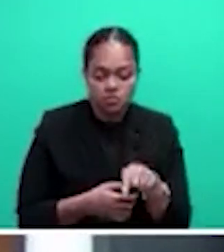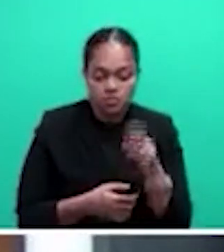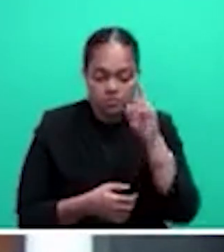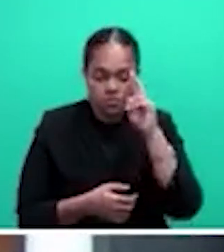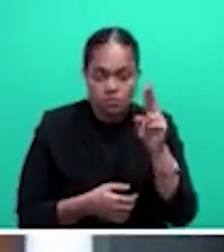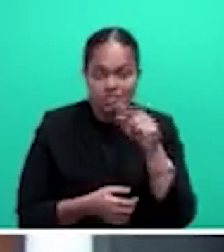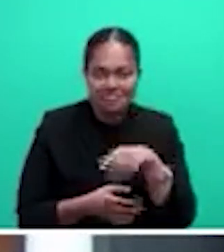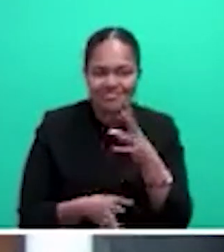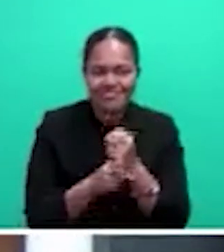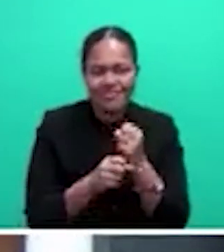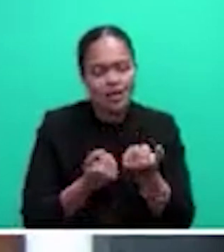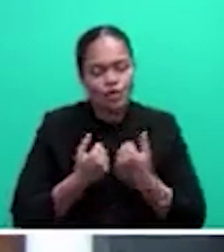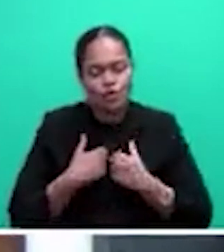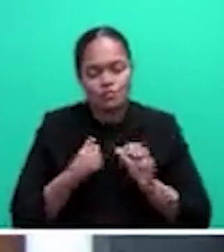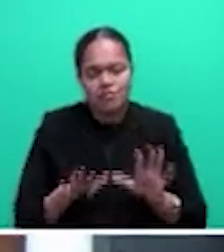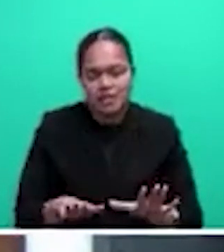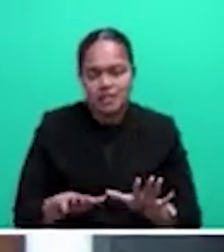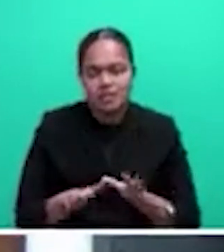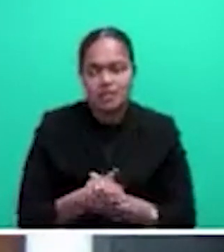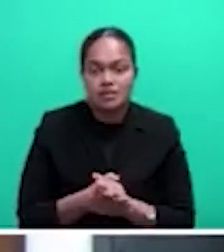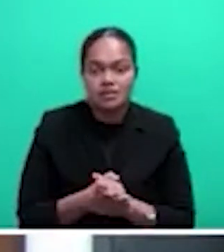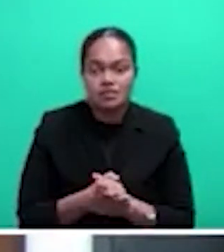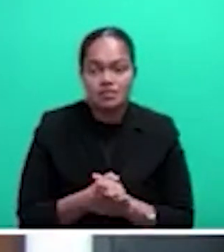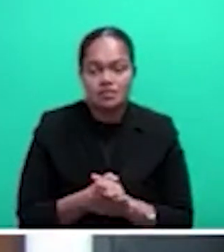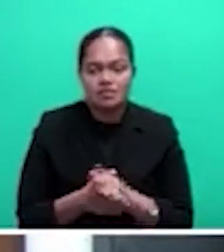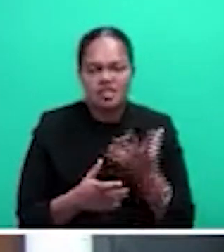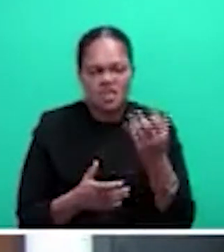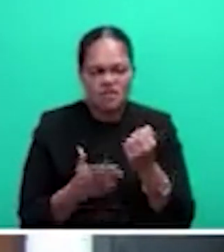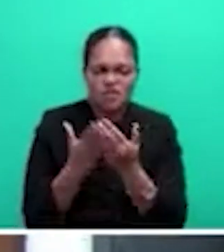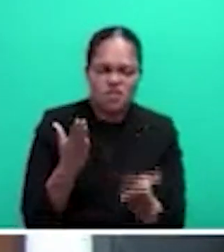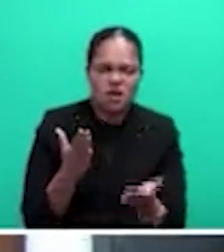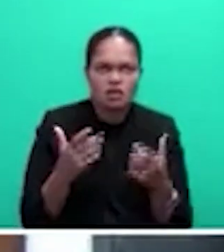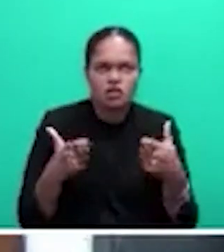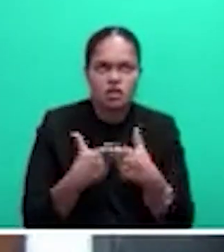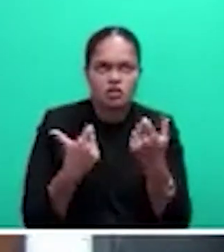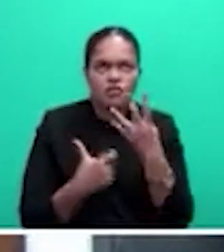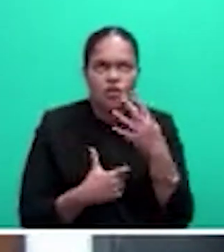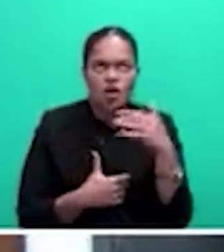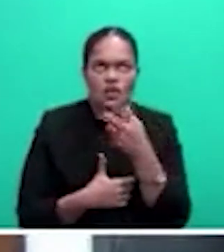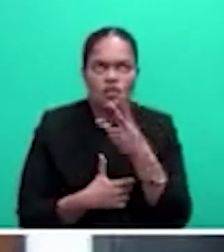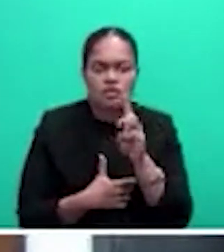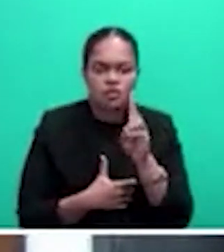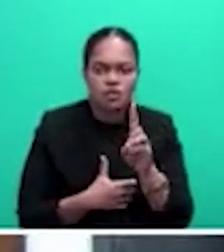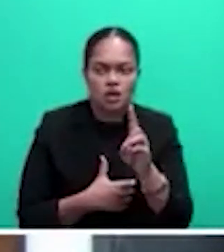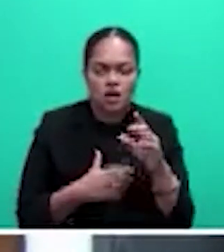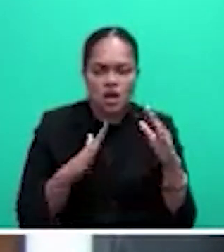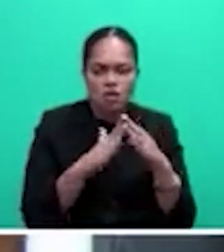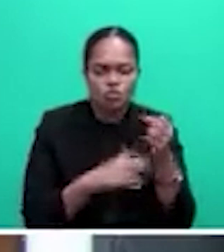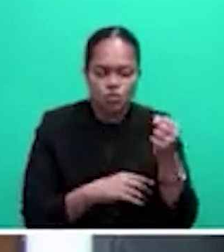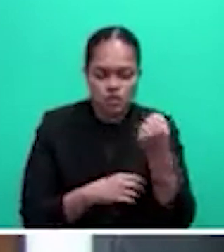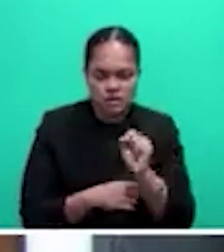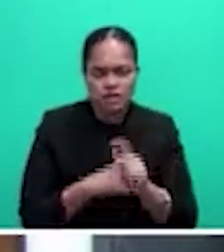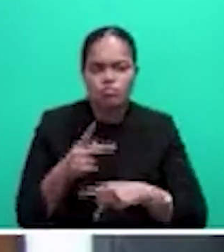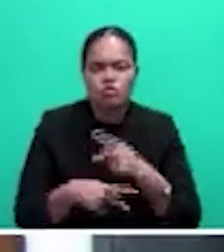had their upgrades completed, following vigorous challenges, with a total of 431 households and undergoing non-allocation process to